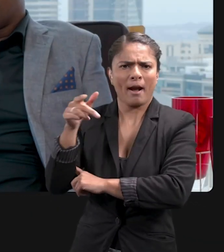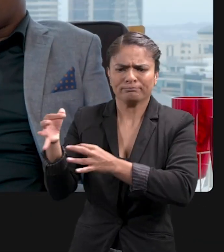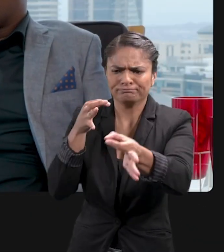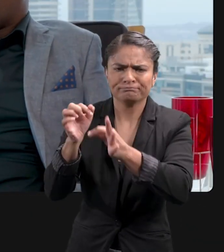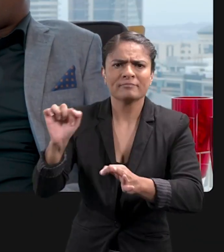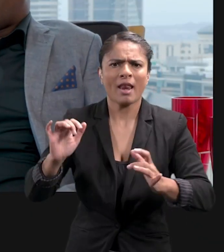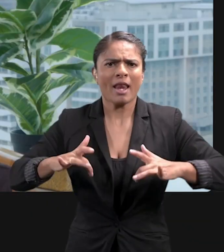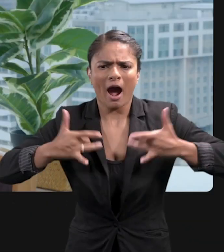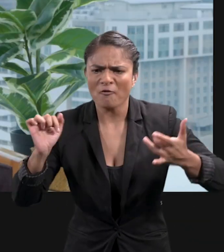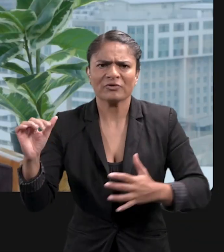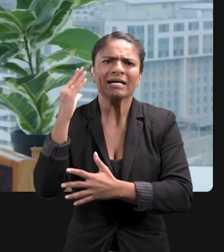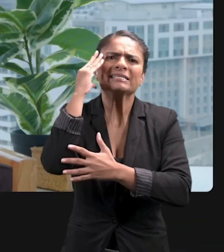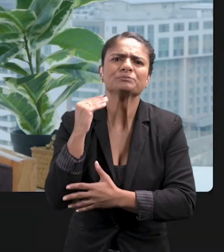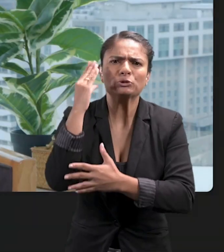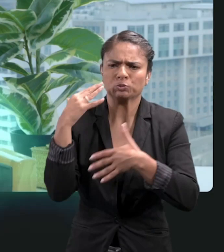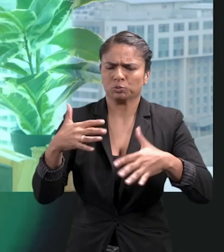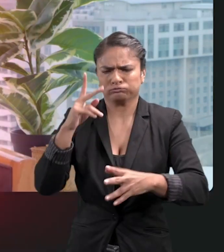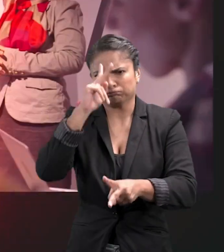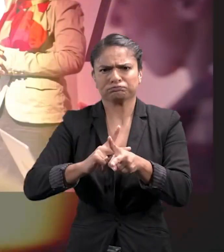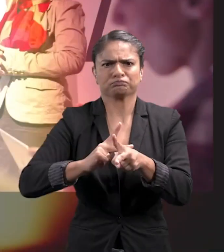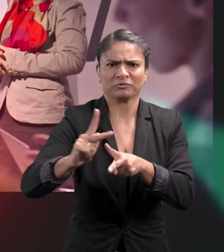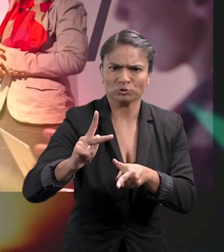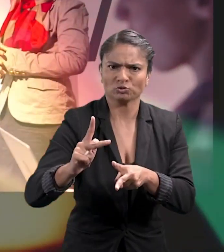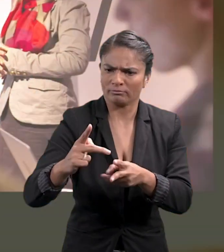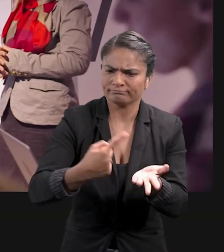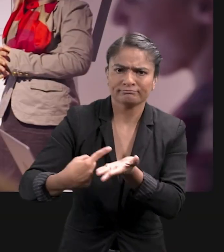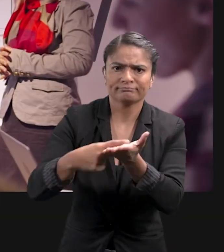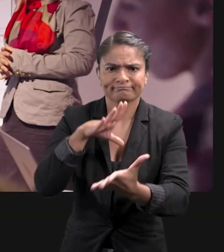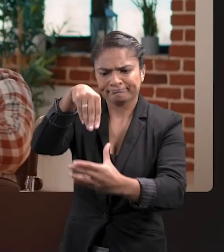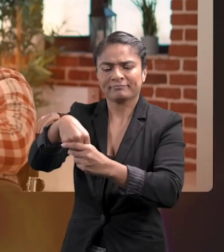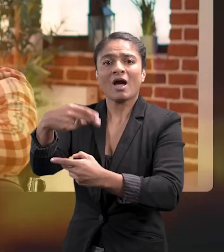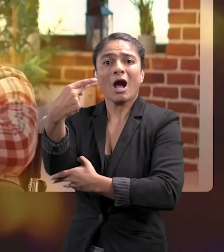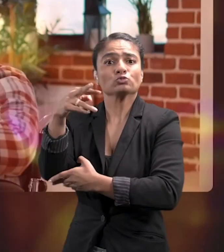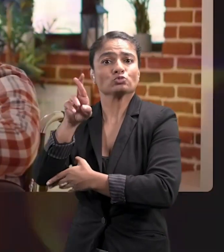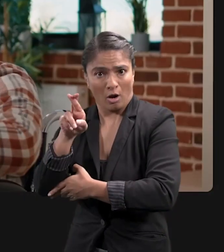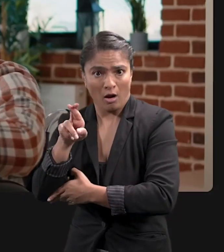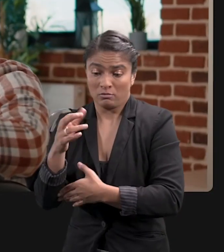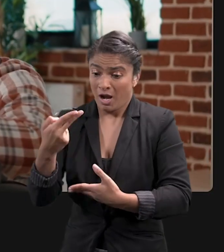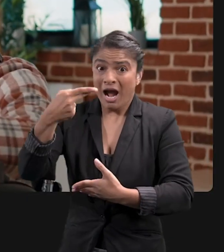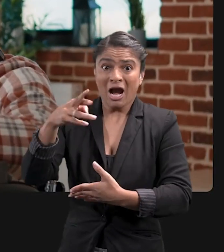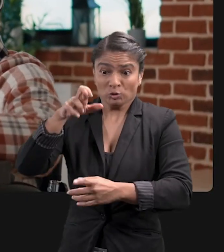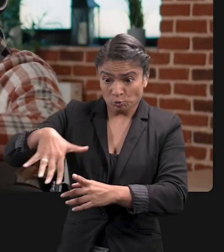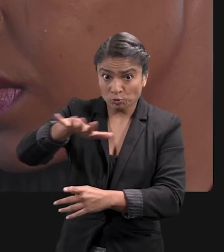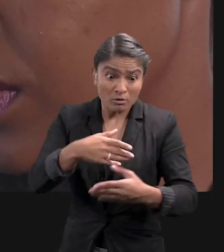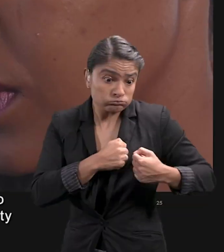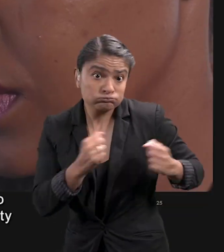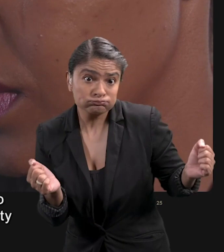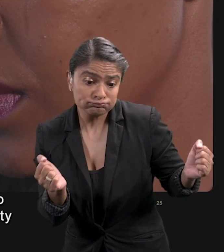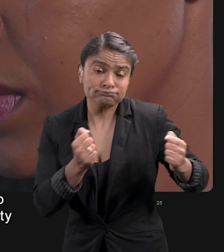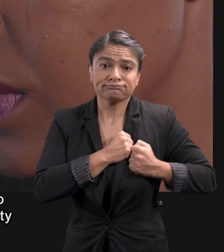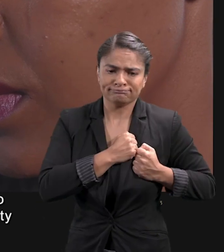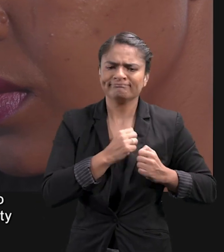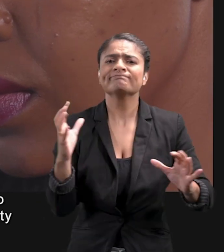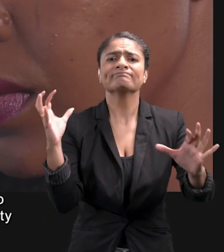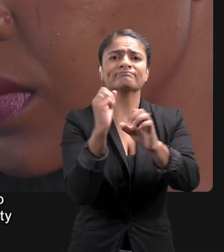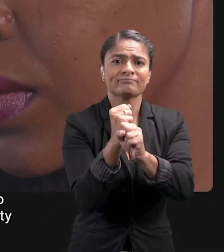into his extensive lived experiences as well as professional experiences in the HR space when it comes to disclosure. In closing,